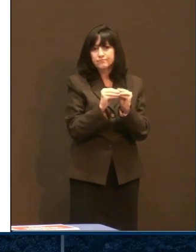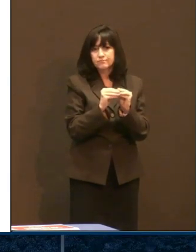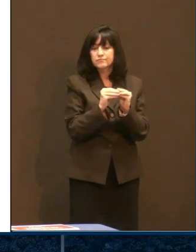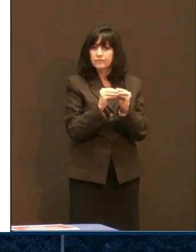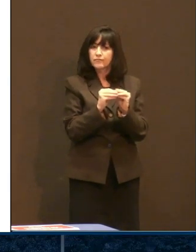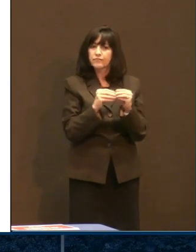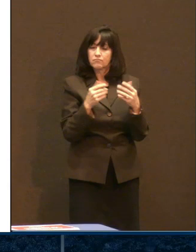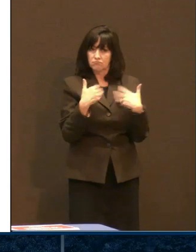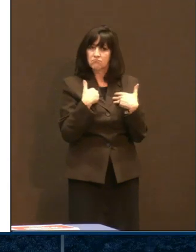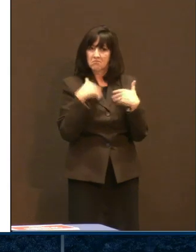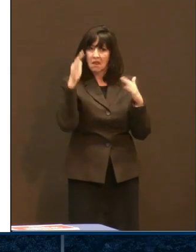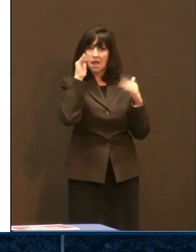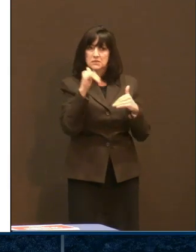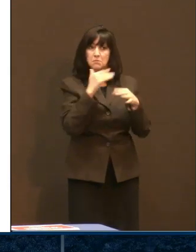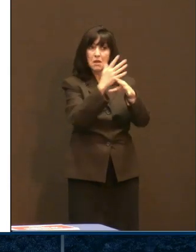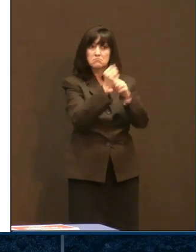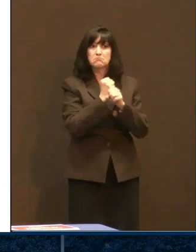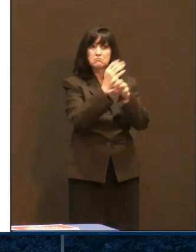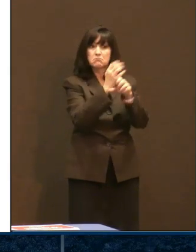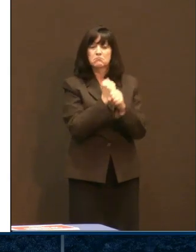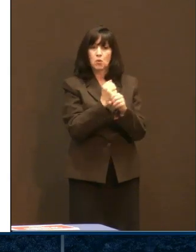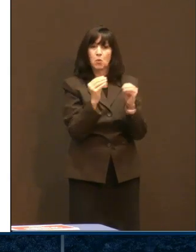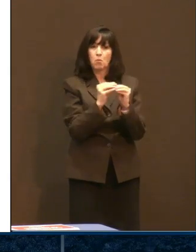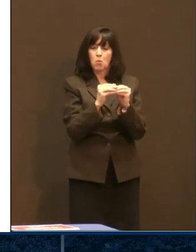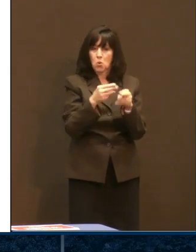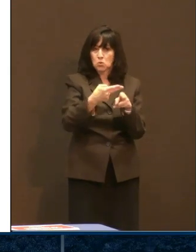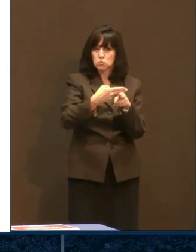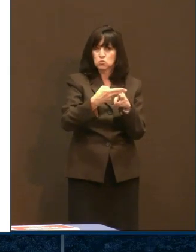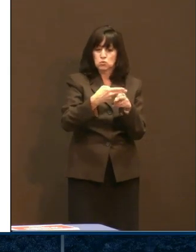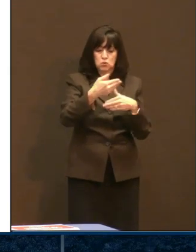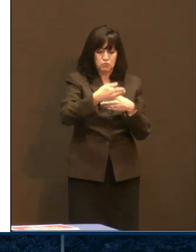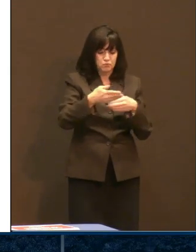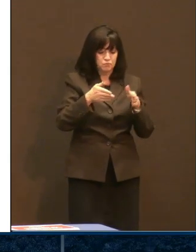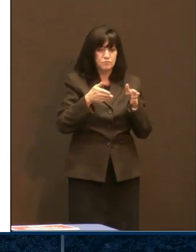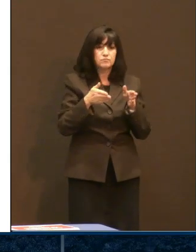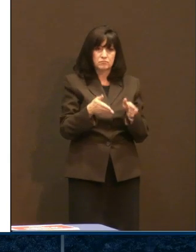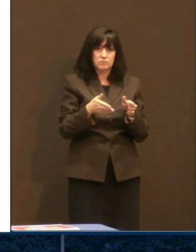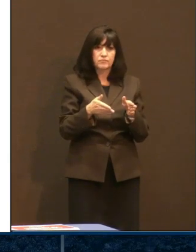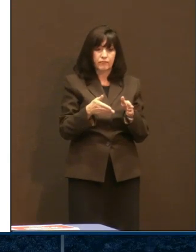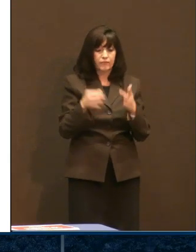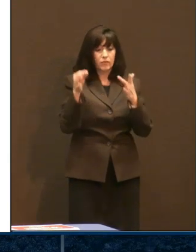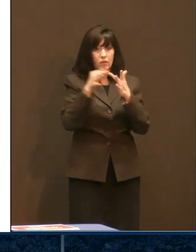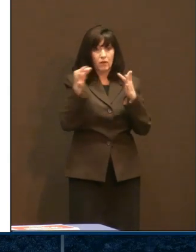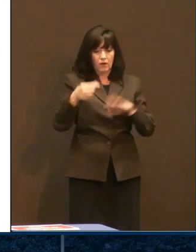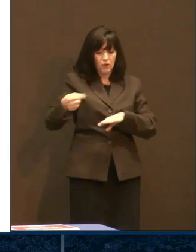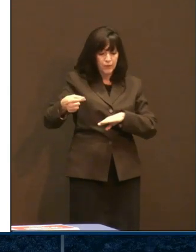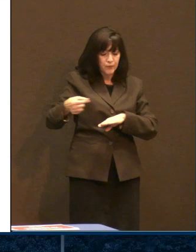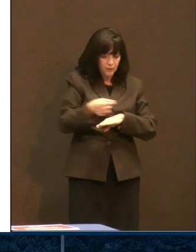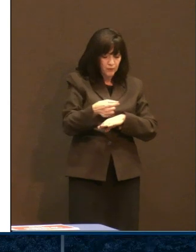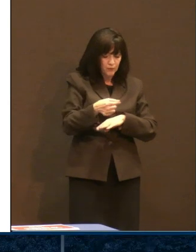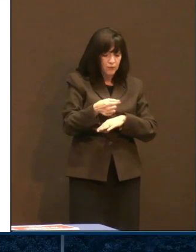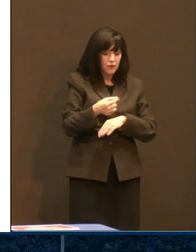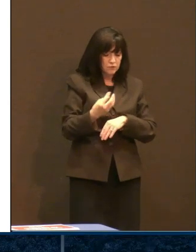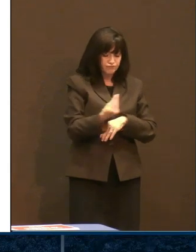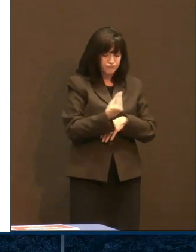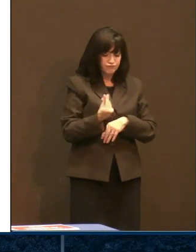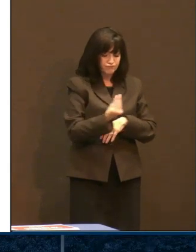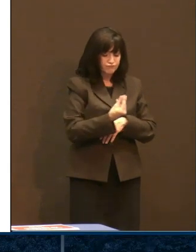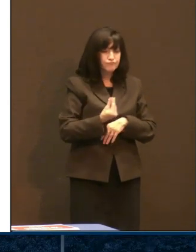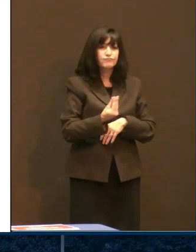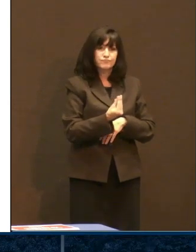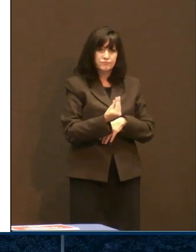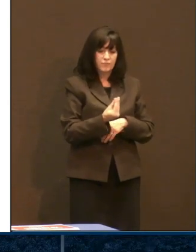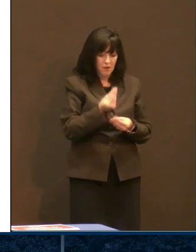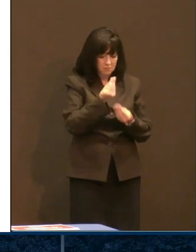that test in Delaware soon. We had, as I mentioned, a conversation with the White House Task Force on this